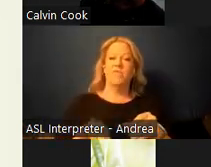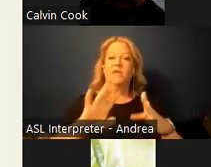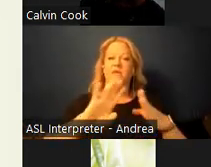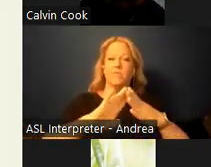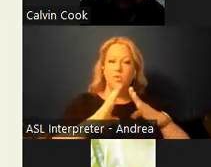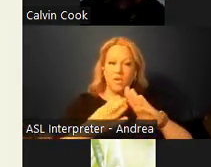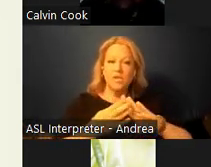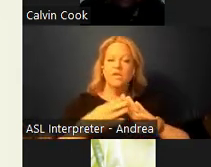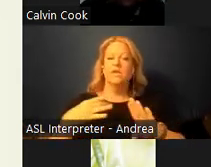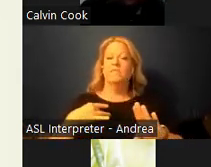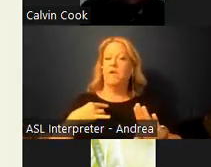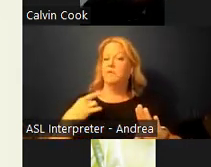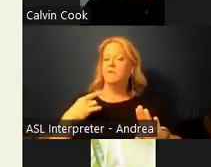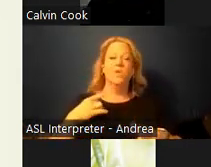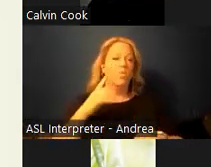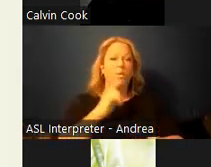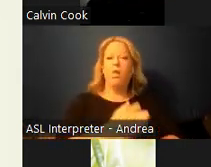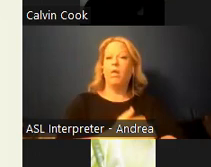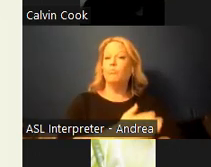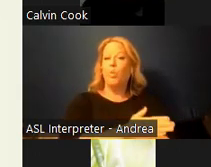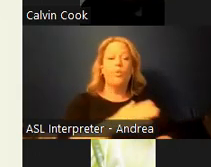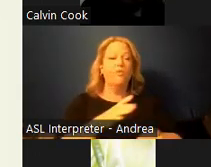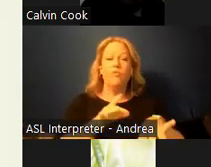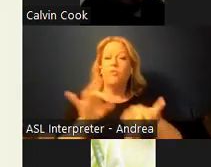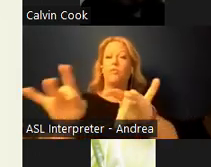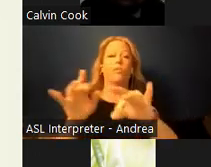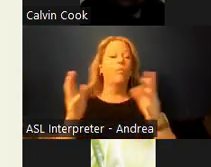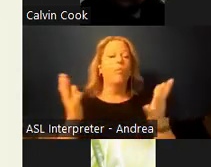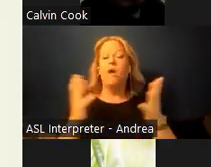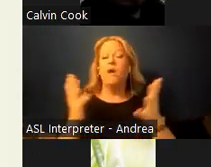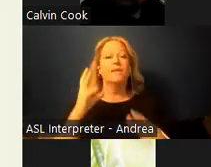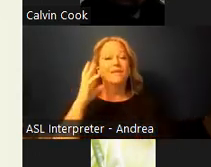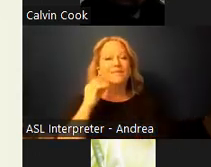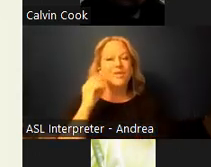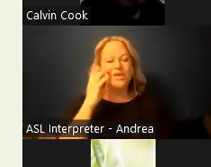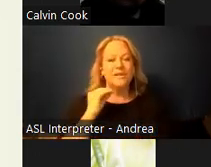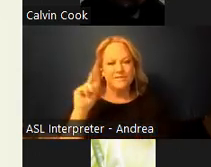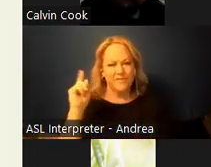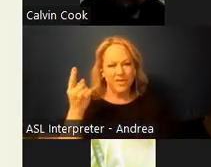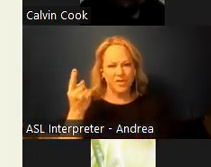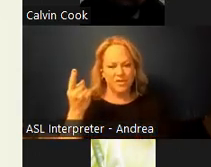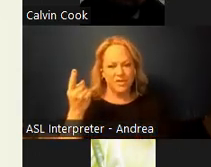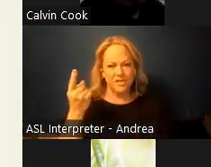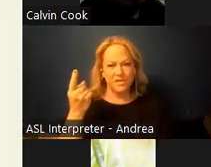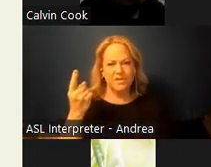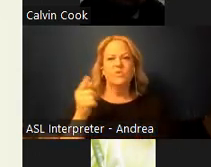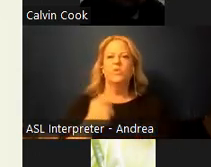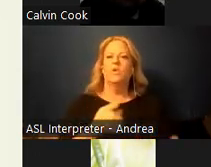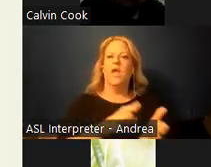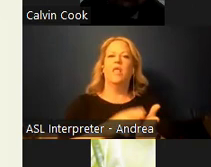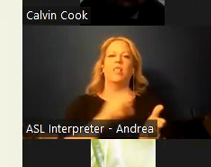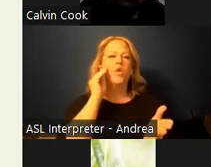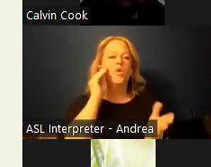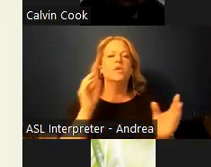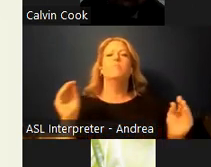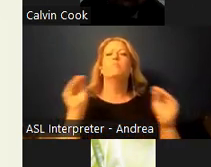You gain experience. One of the things that you get to do is you get to learn more about the work that you